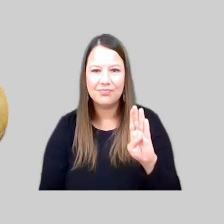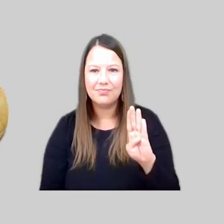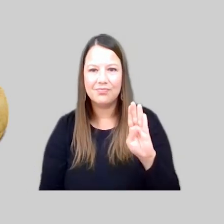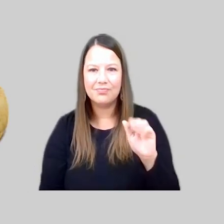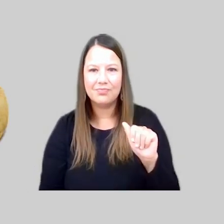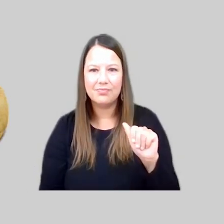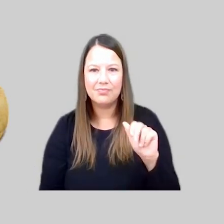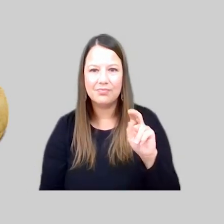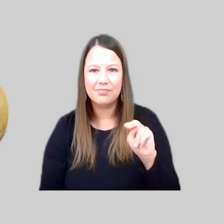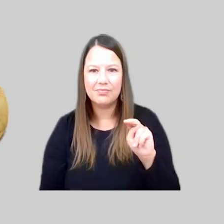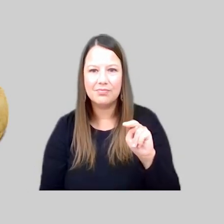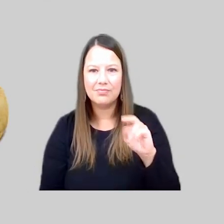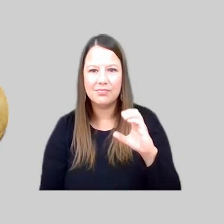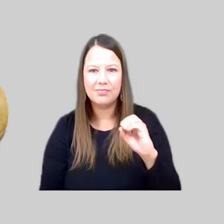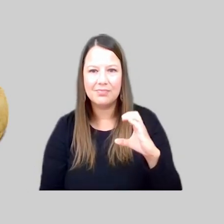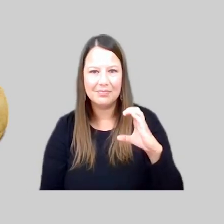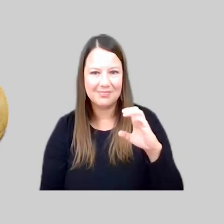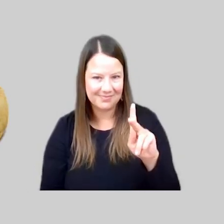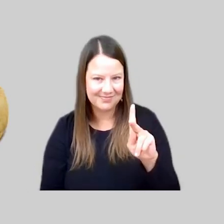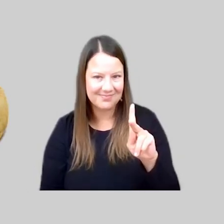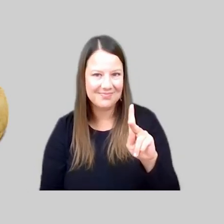Bannock,